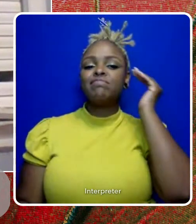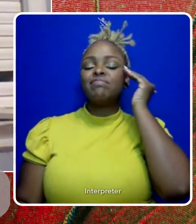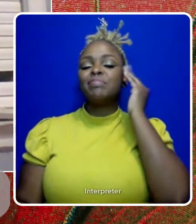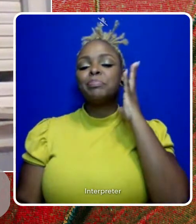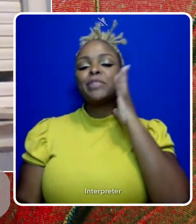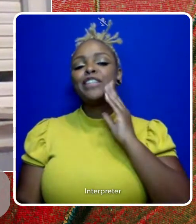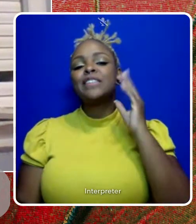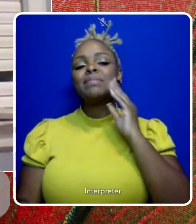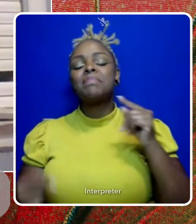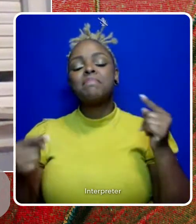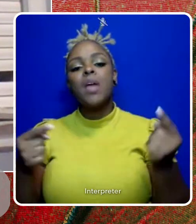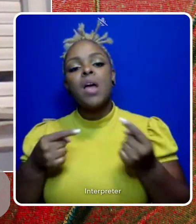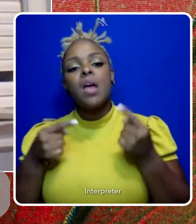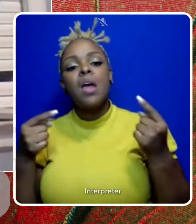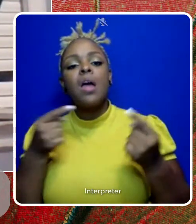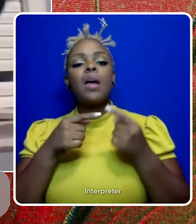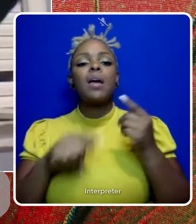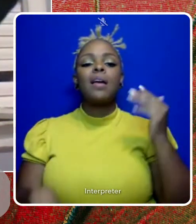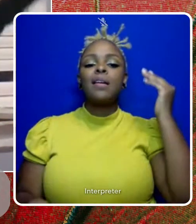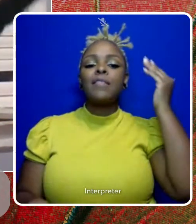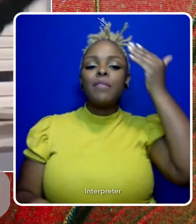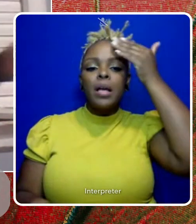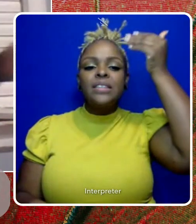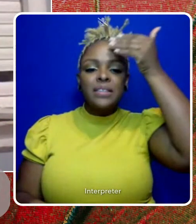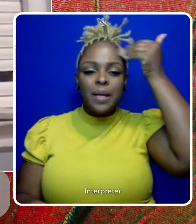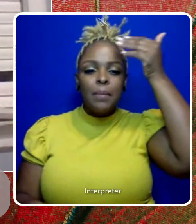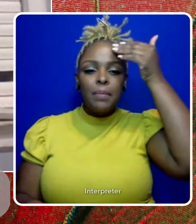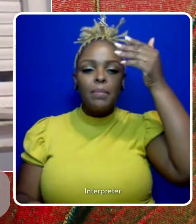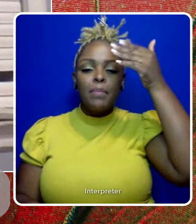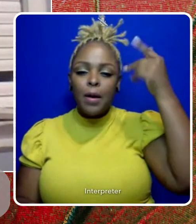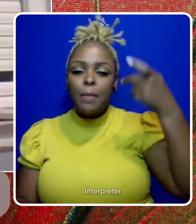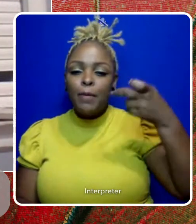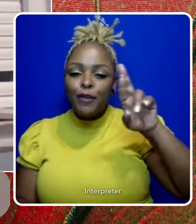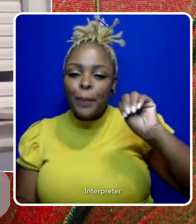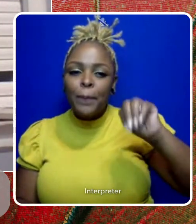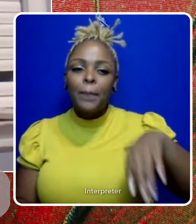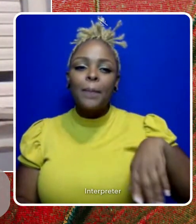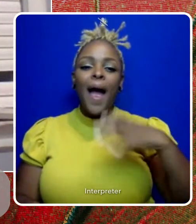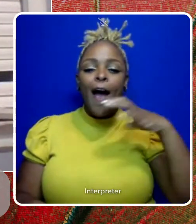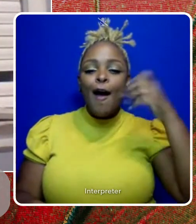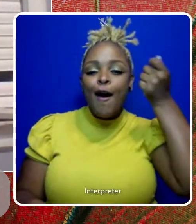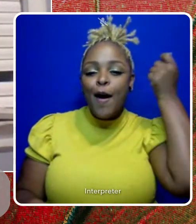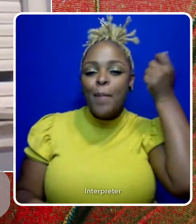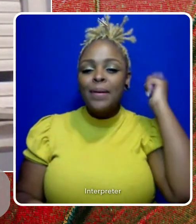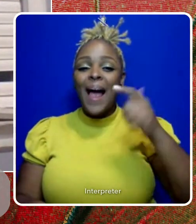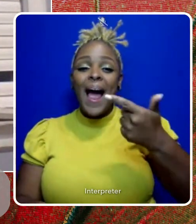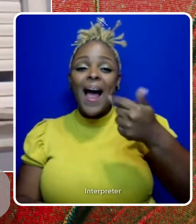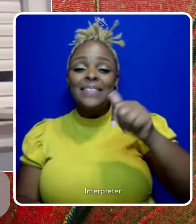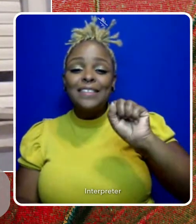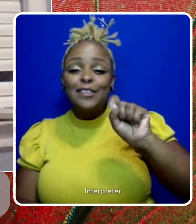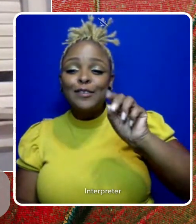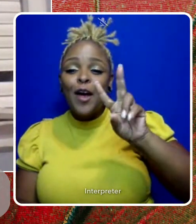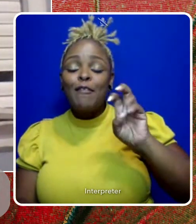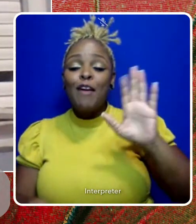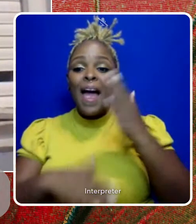combs on gas stoves. Her hands don't worry about her hair anymore, but her children